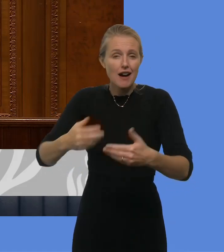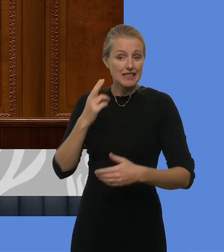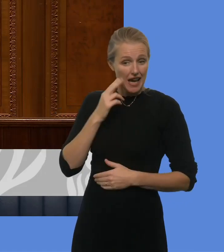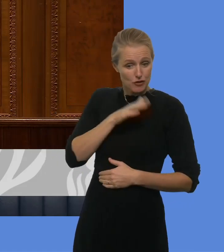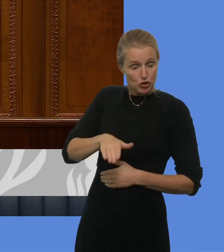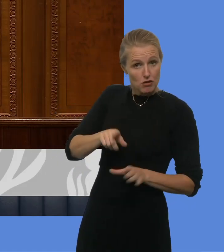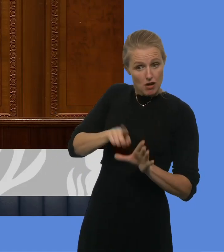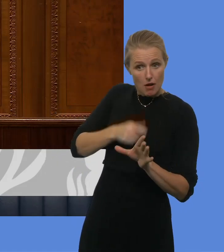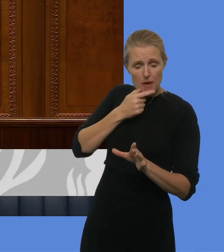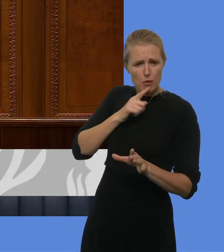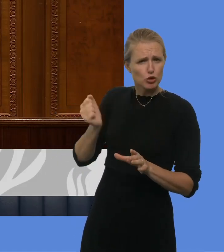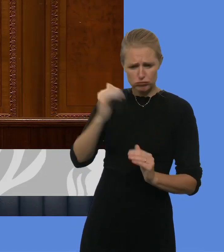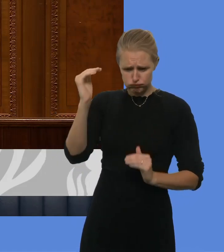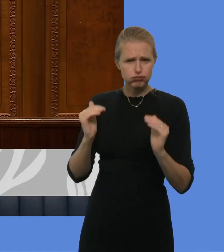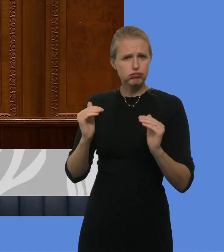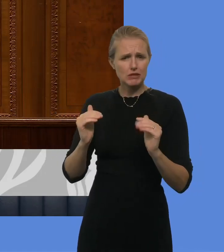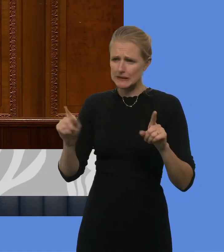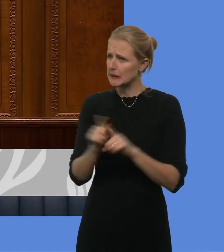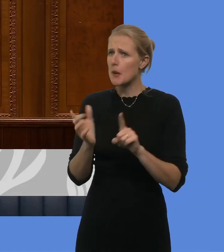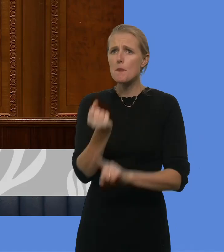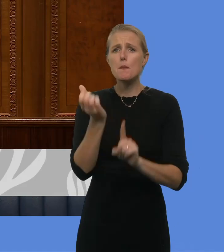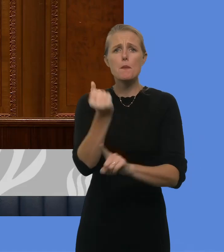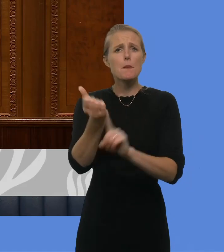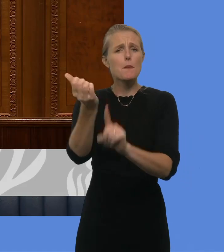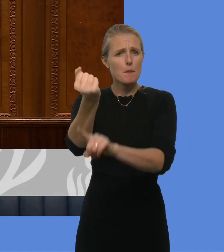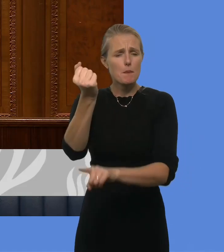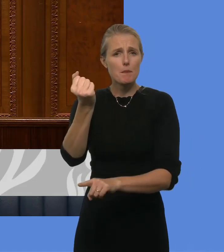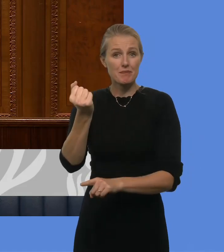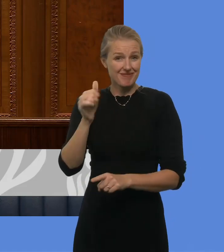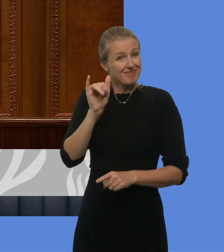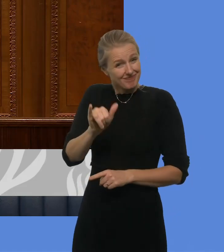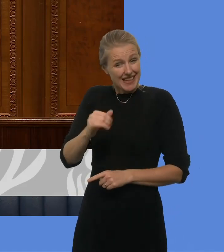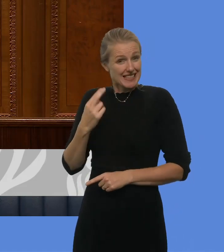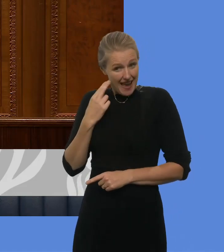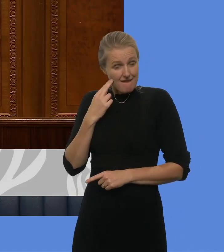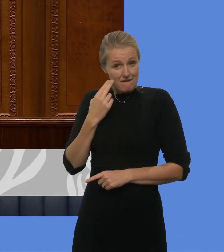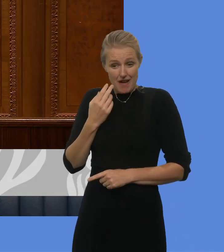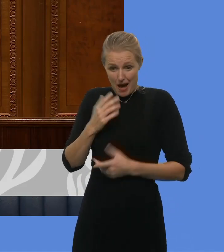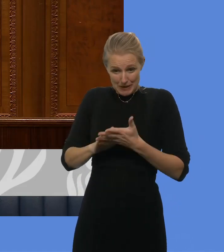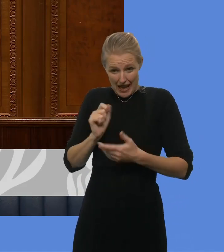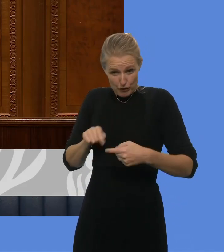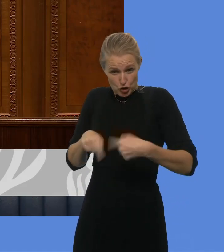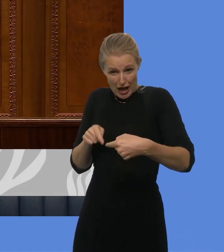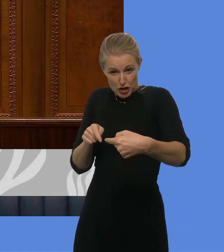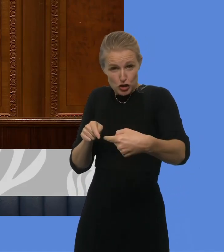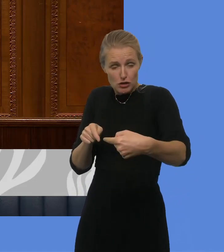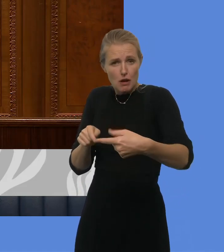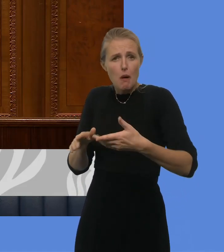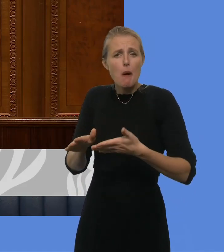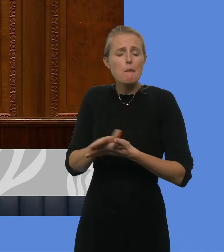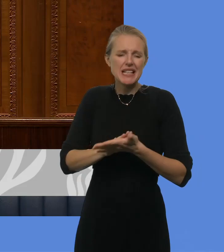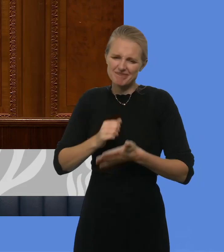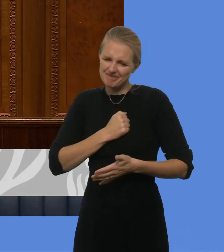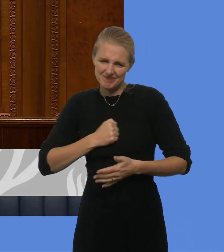perform just as well as their peers, and they should know while deafness presents challenges, it does not have to prevent them from living the life they want to